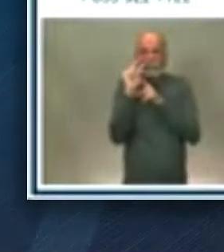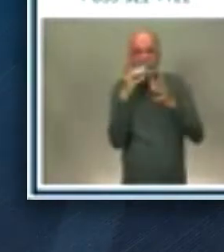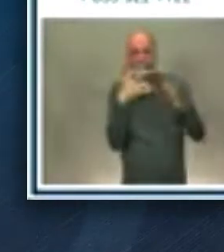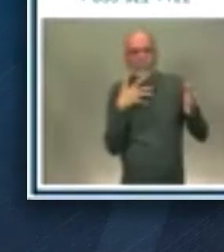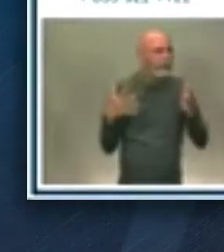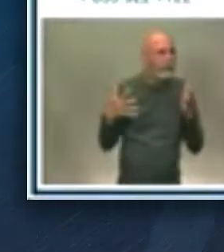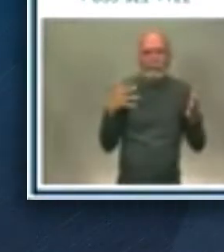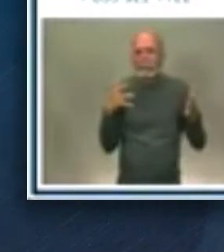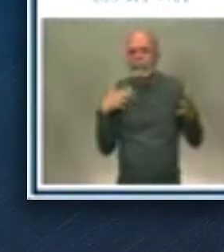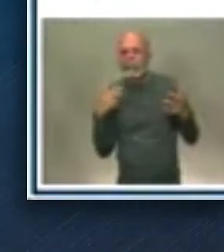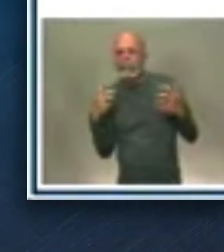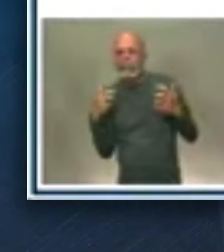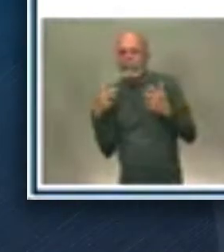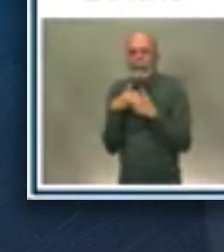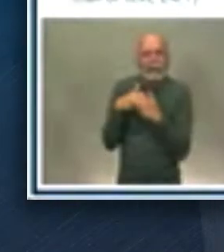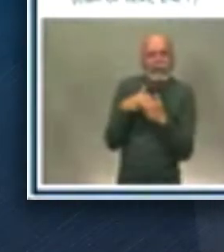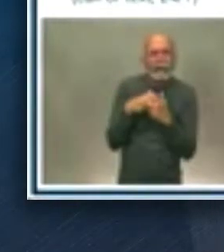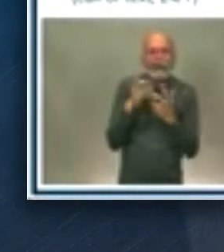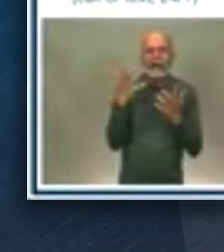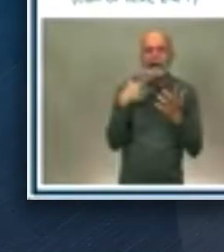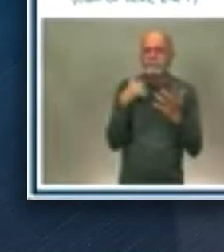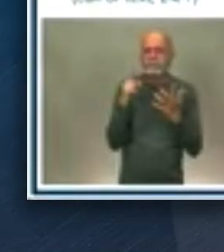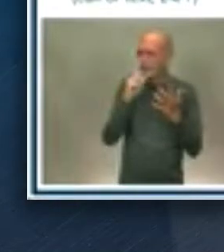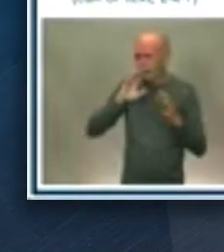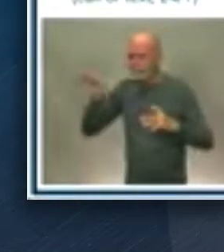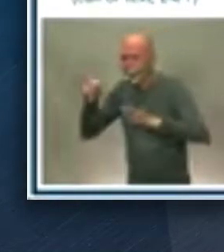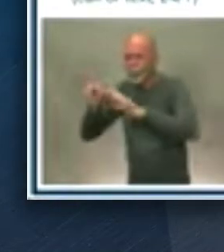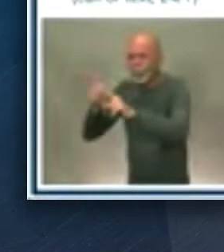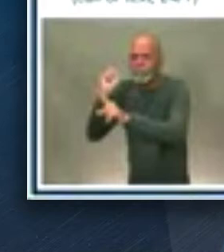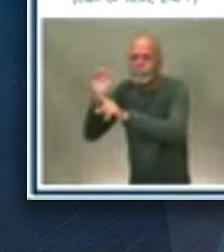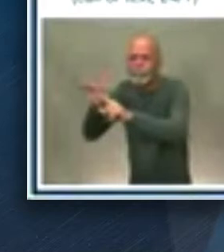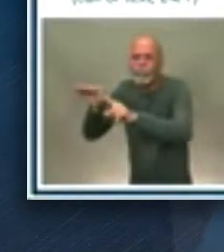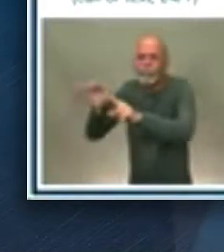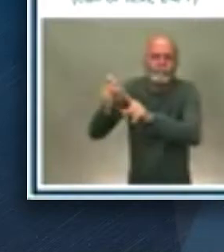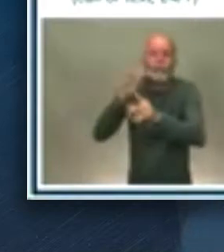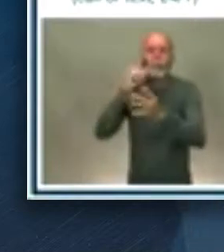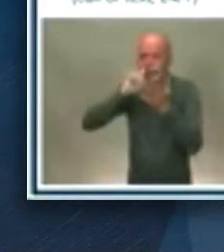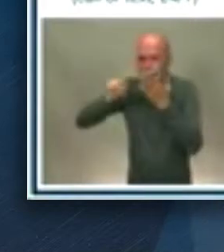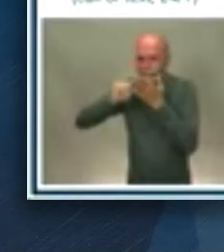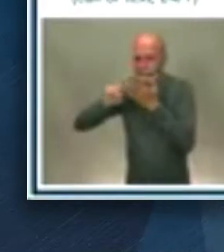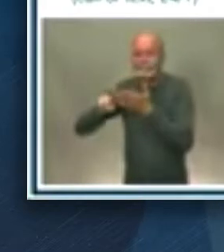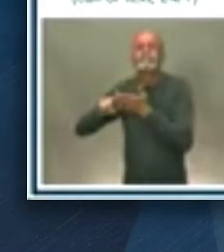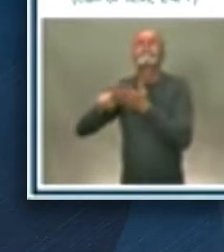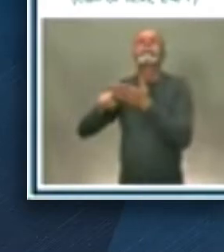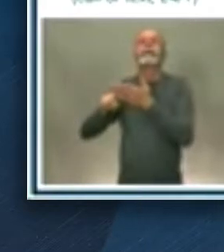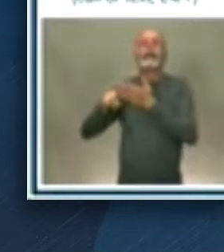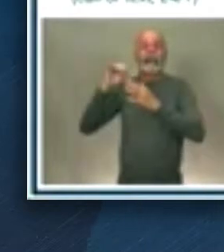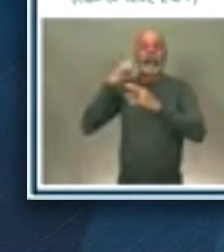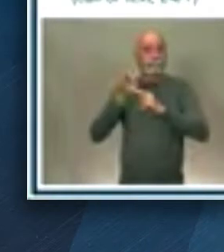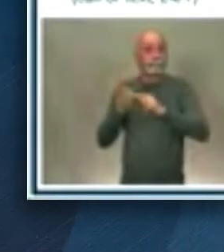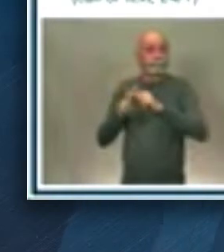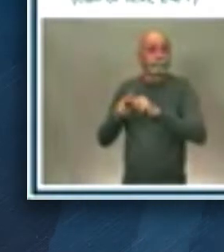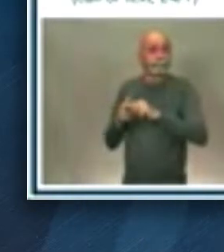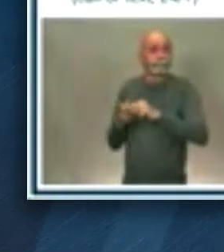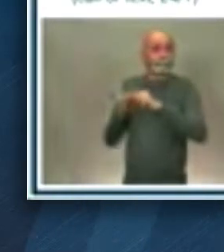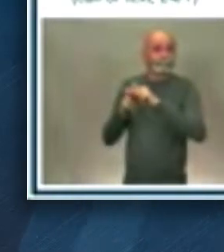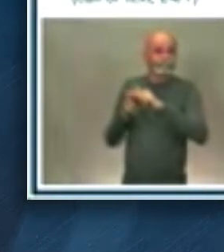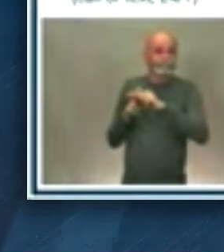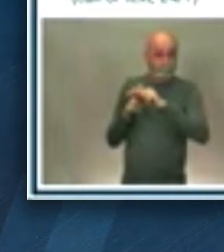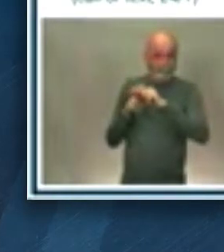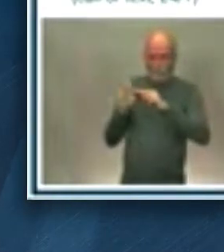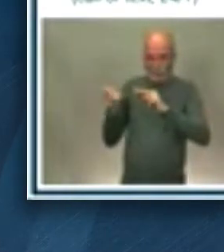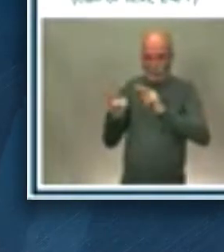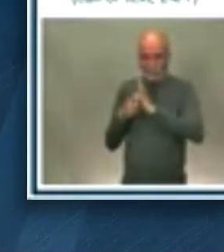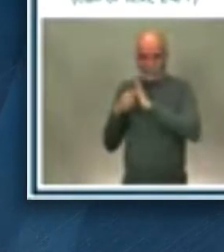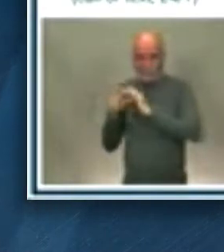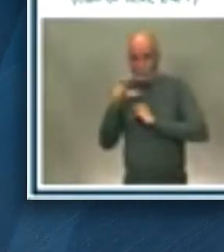getting where we need with vaccines. But right now, once we get to that 75% target and our epidemiology